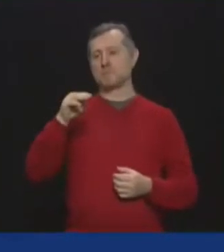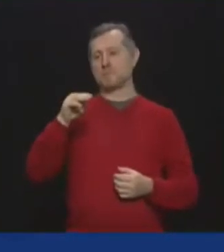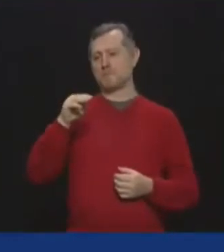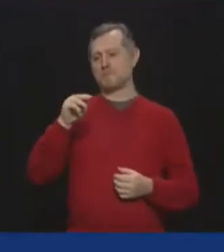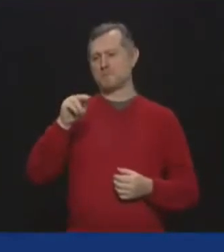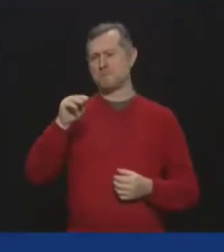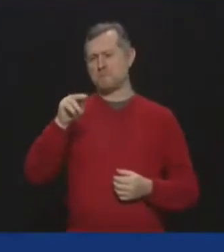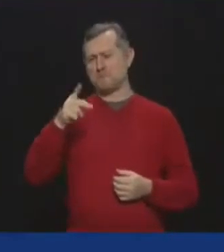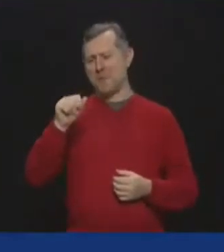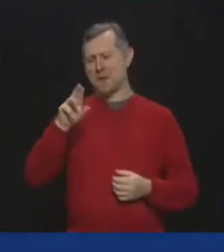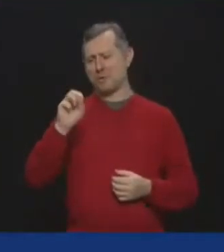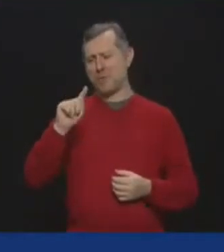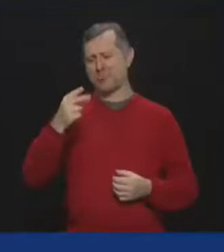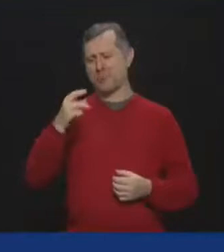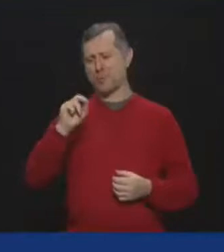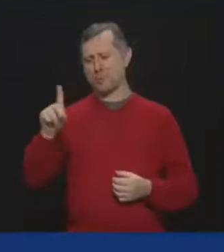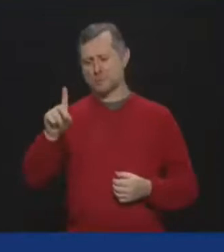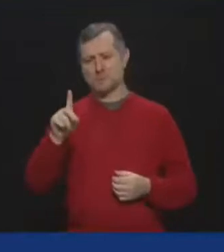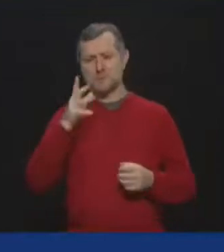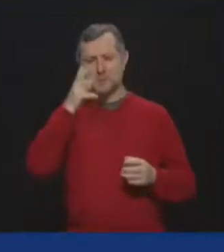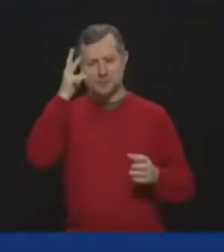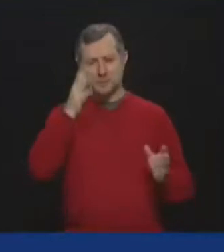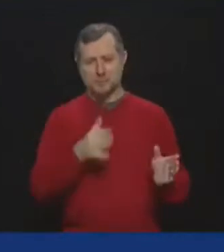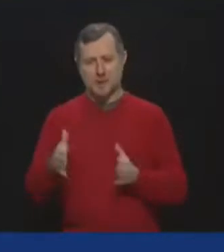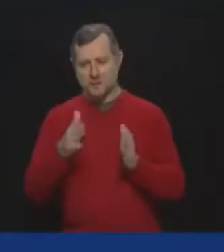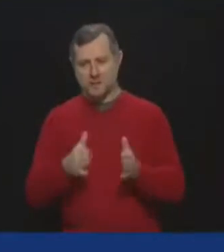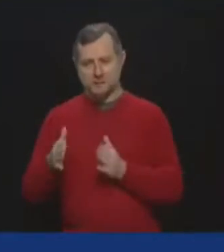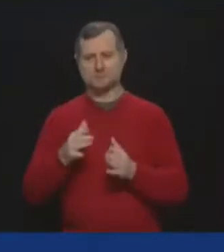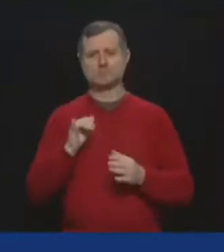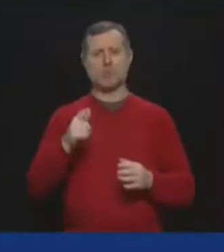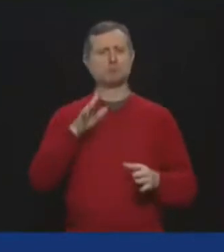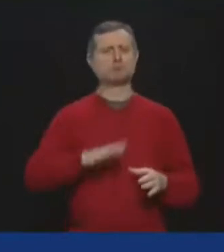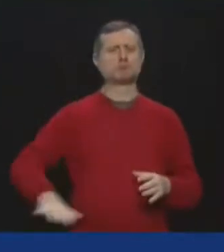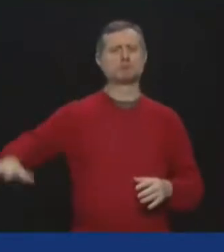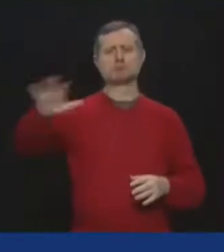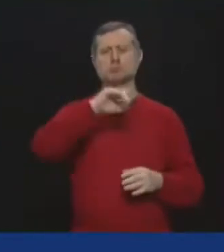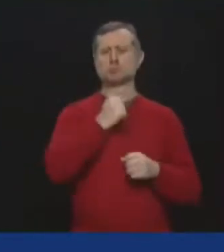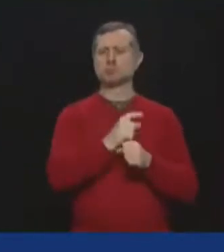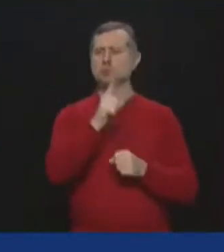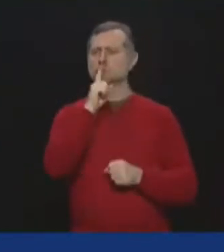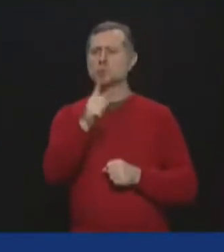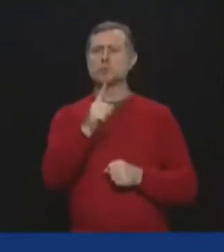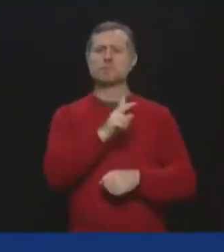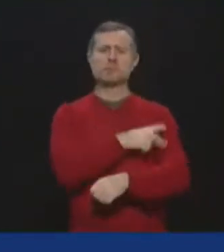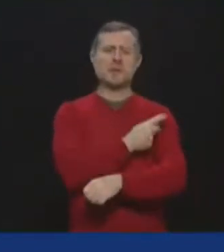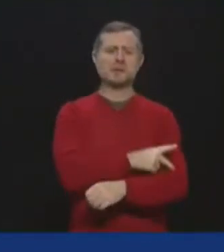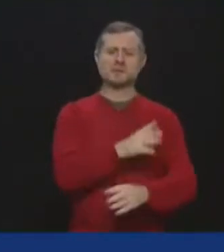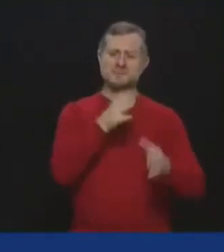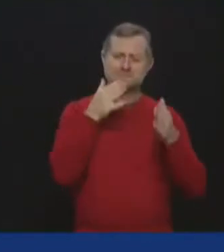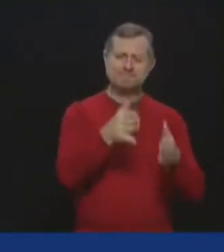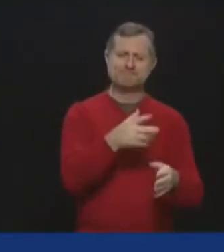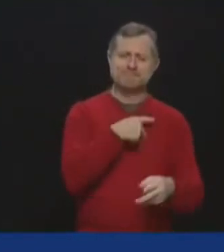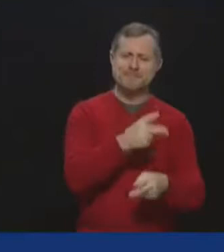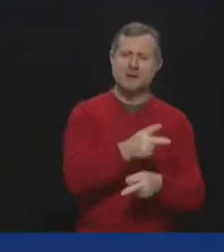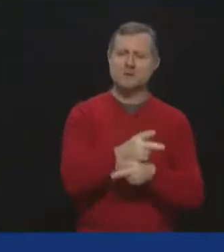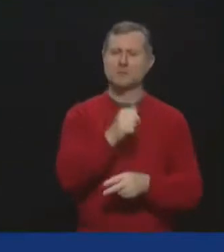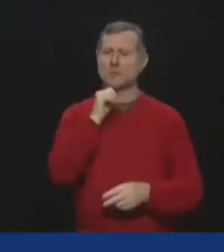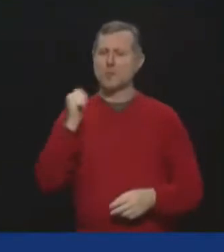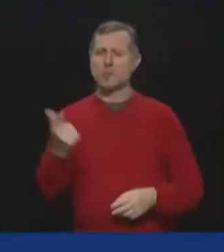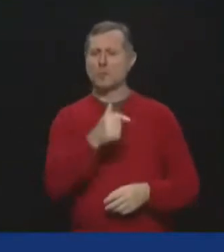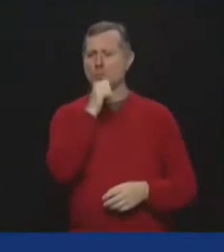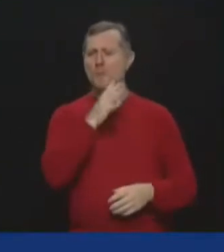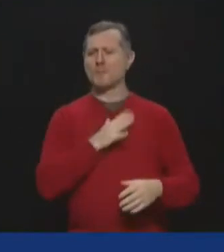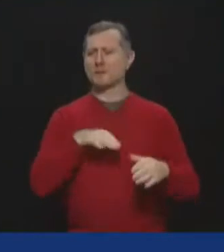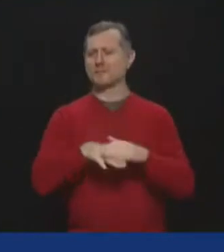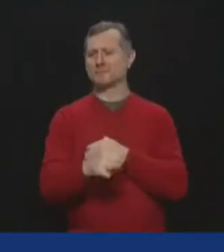with the staff of Planned Parenthoods across the country, to provide compassionate, patient-centered care to everyone who walks through our doors. At a time when